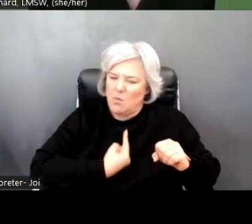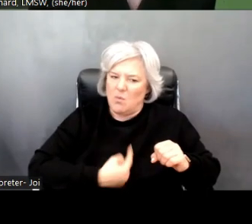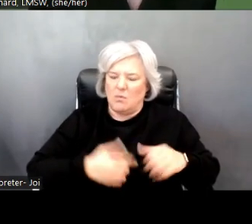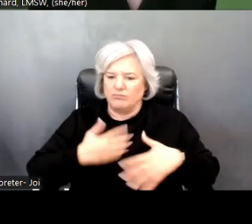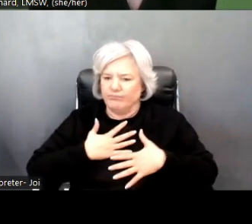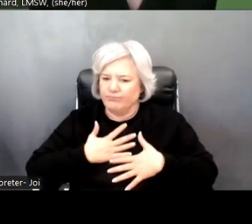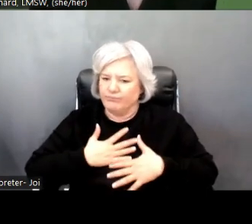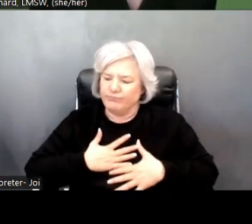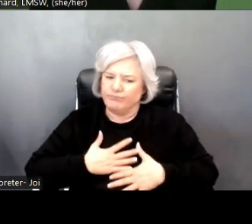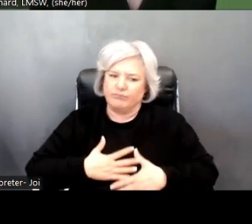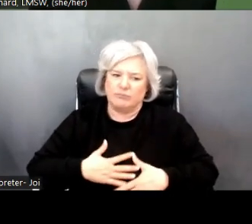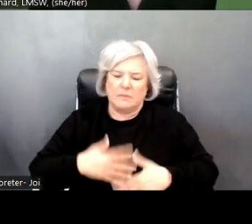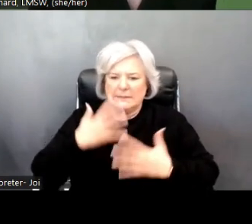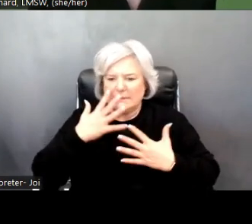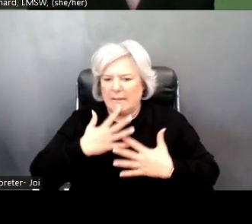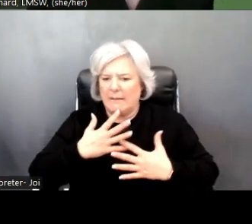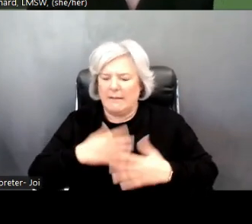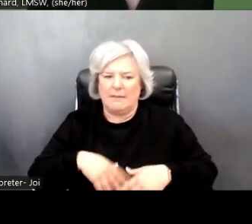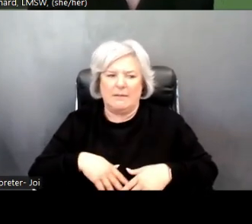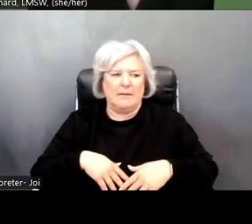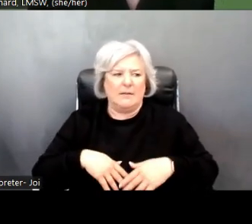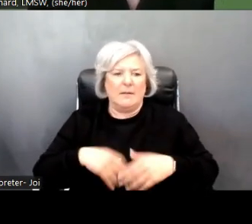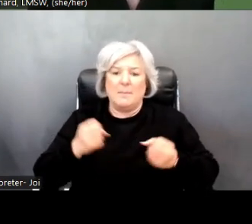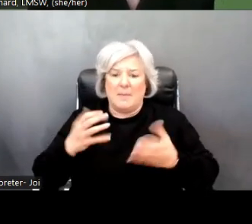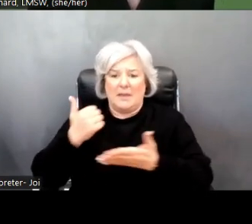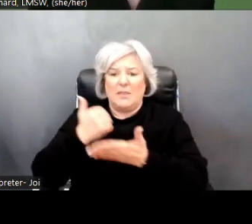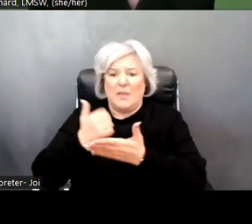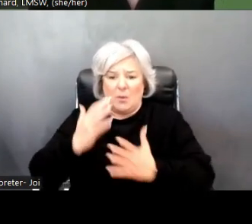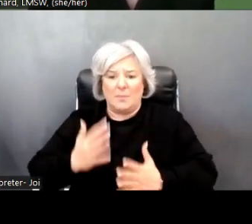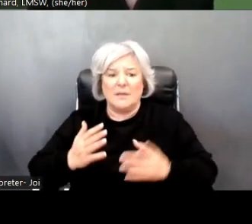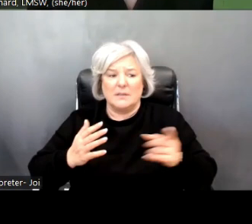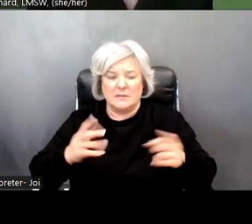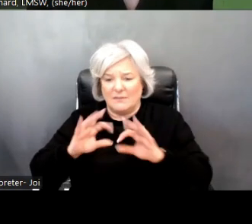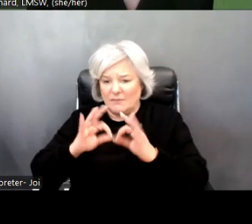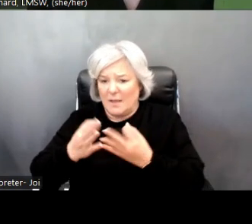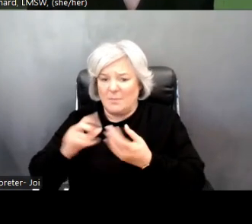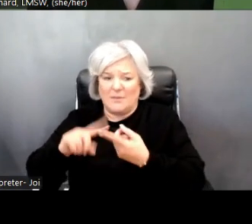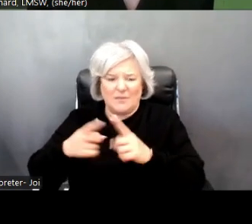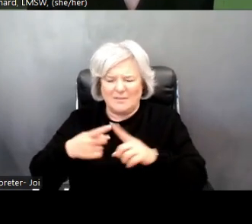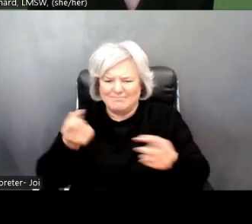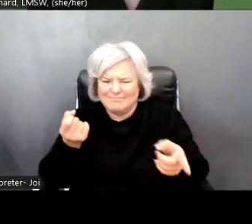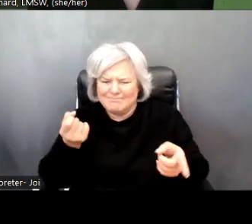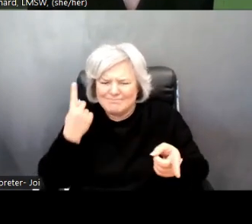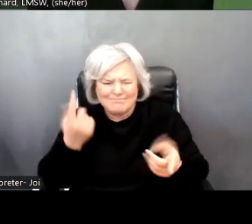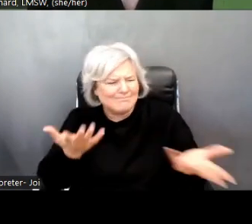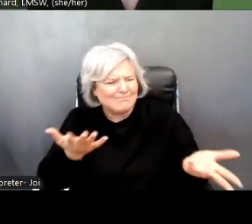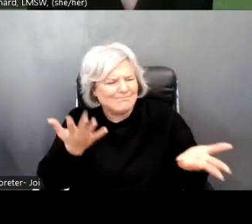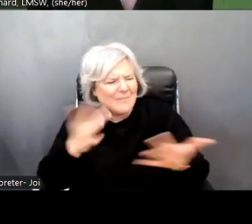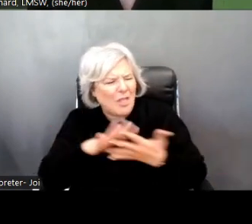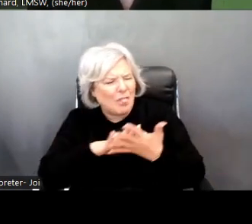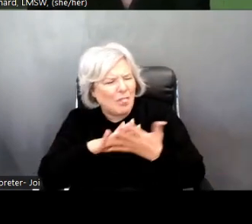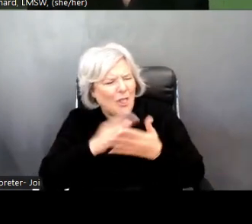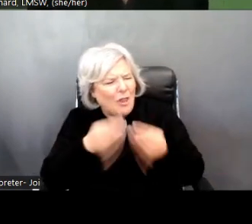sadness, depression. Often therapists and our families and friends don't understand how this ambiguous loss